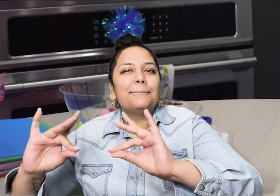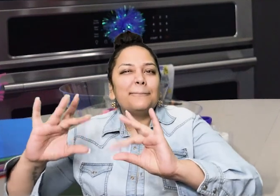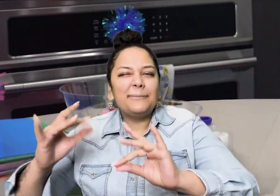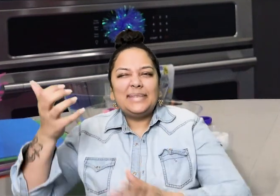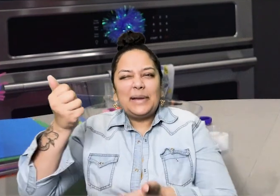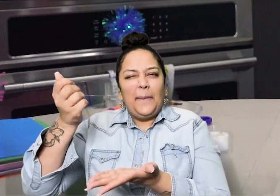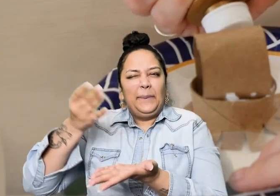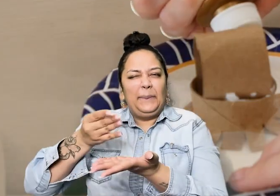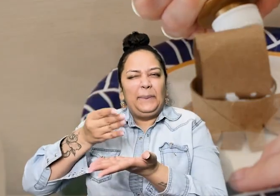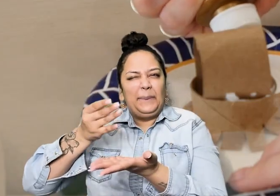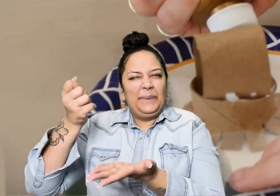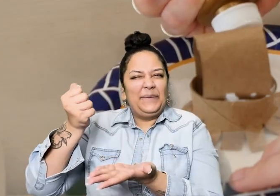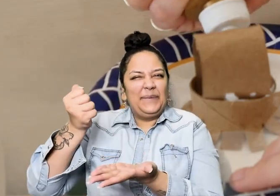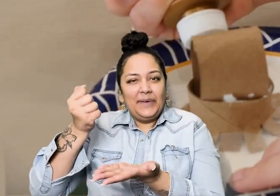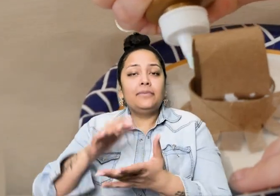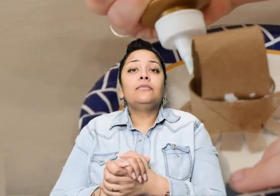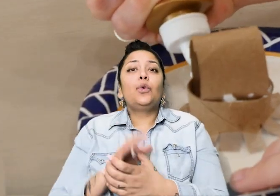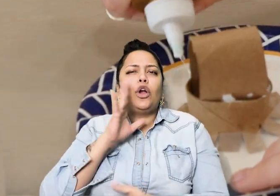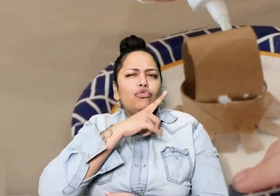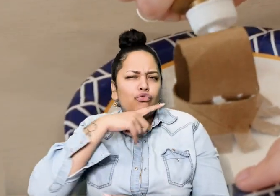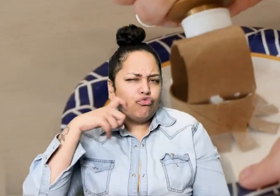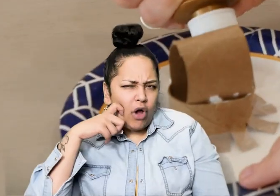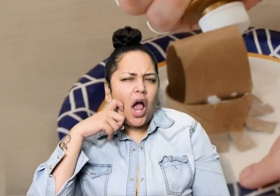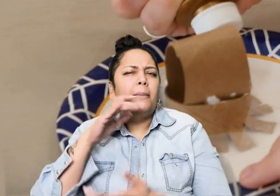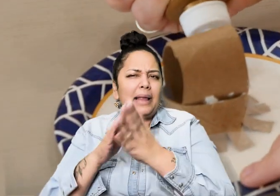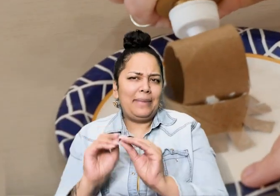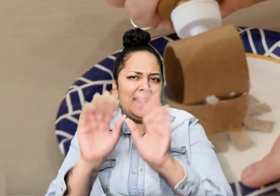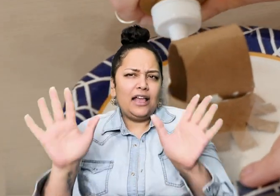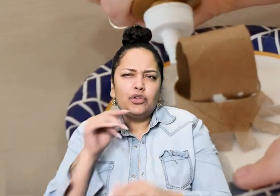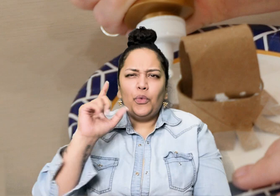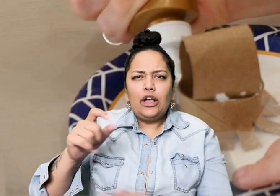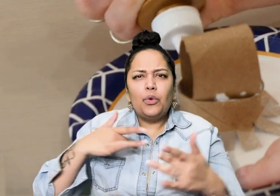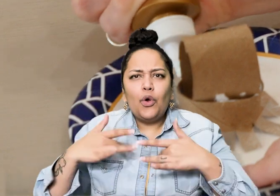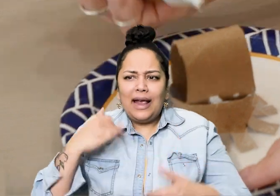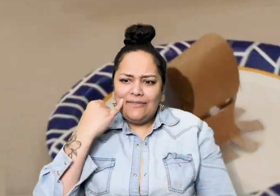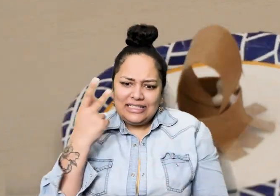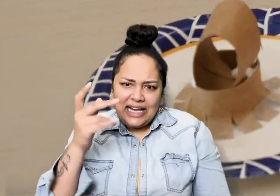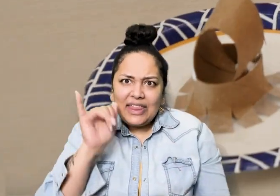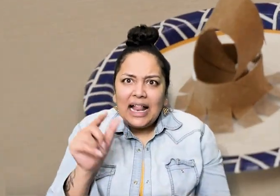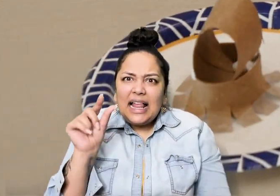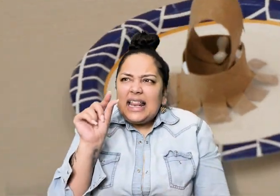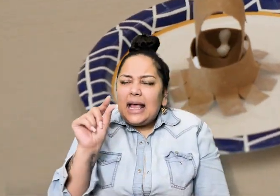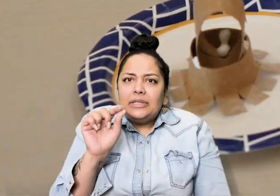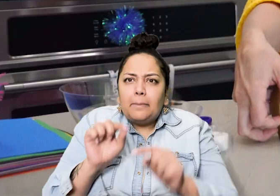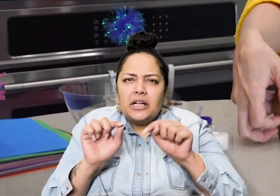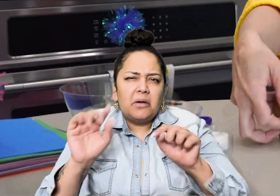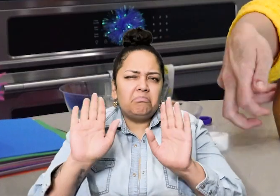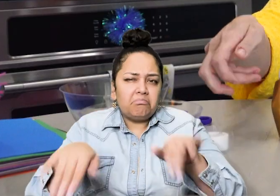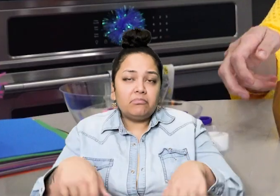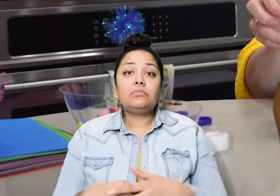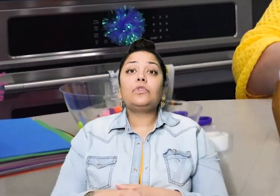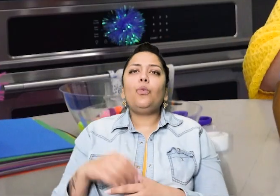nestle in and get all sticky. And this will dry clear, so you don't need to worry if you see that.